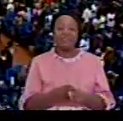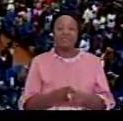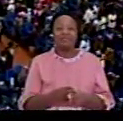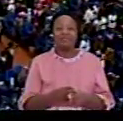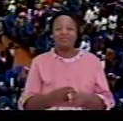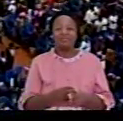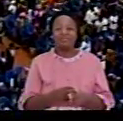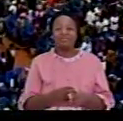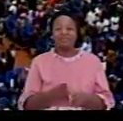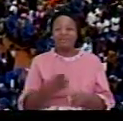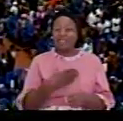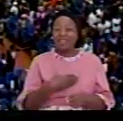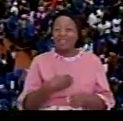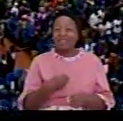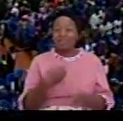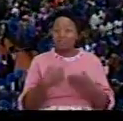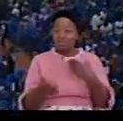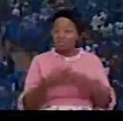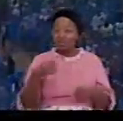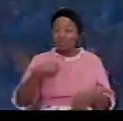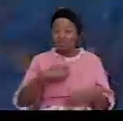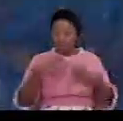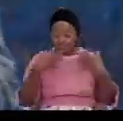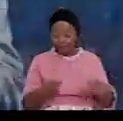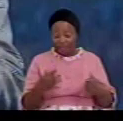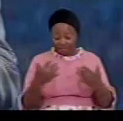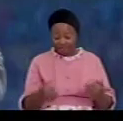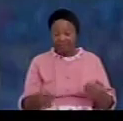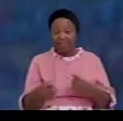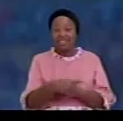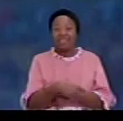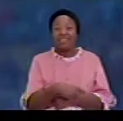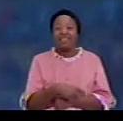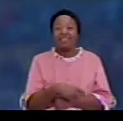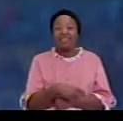And even though we're finishing today,